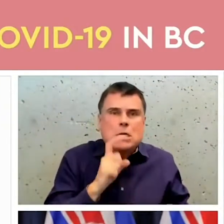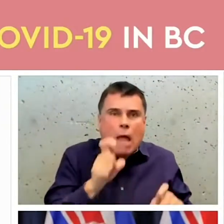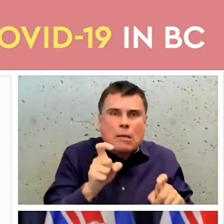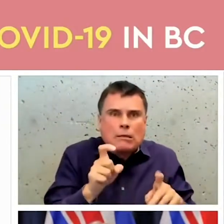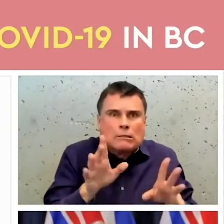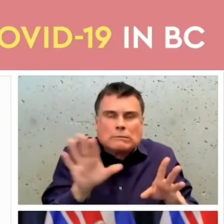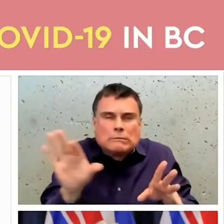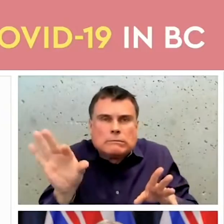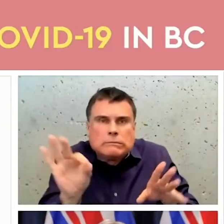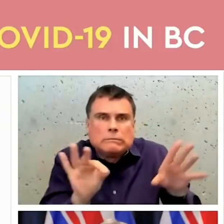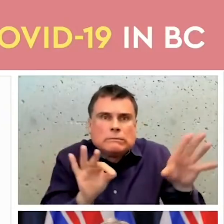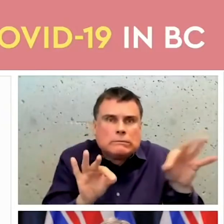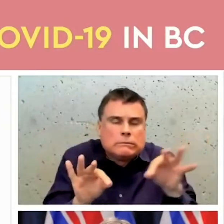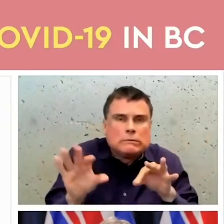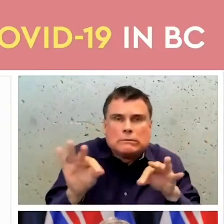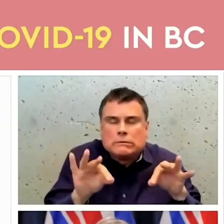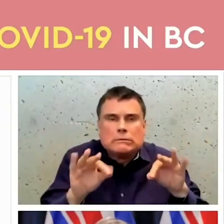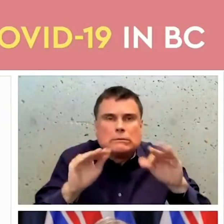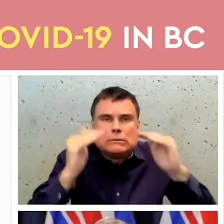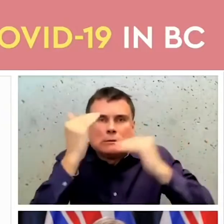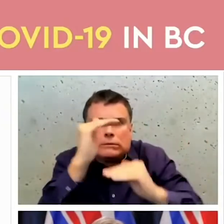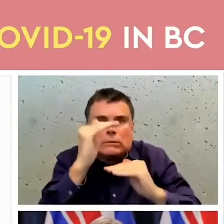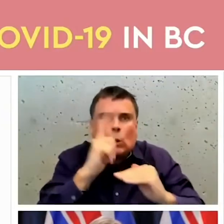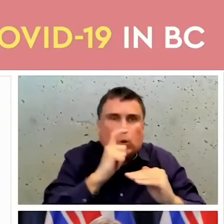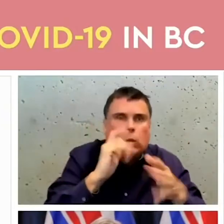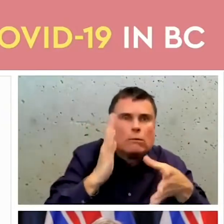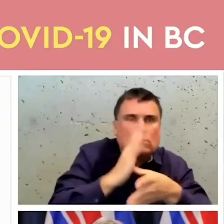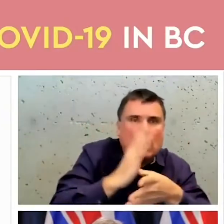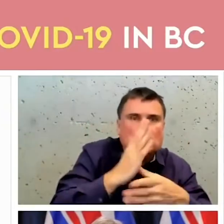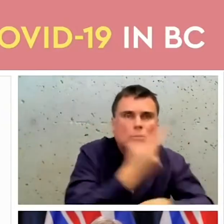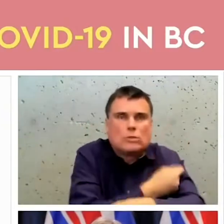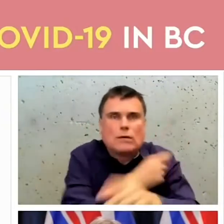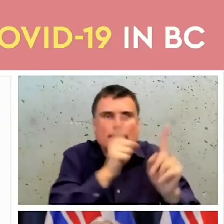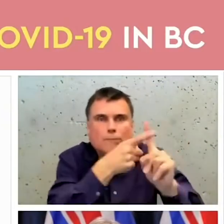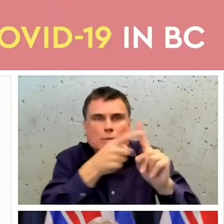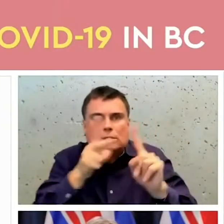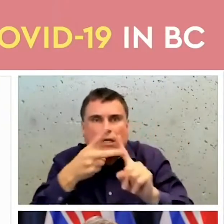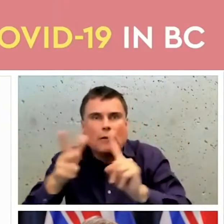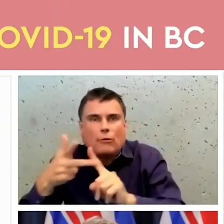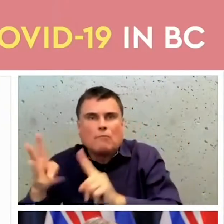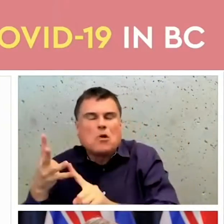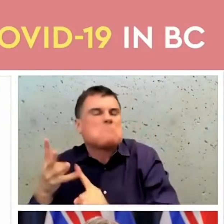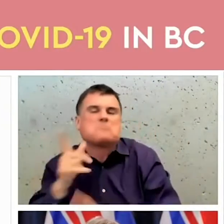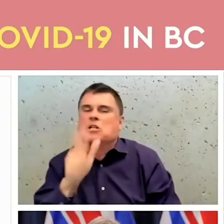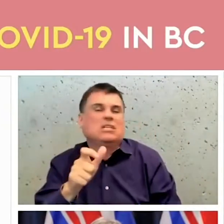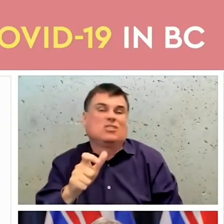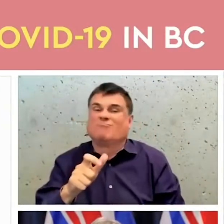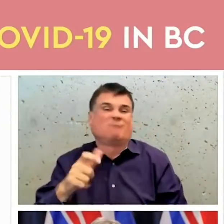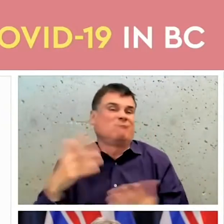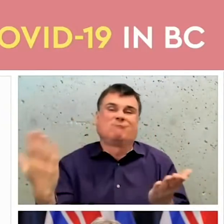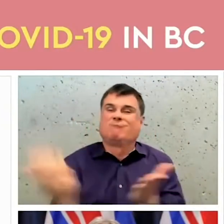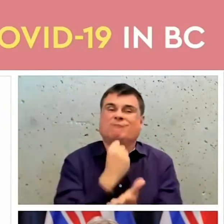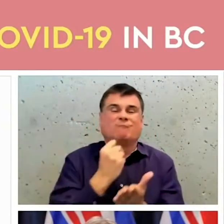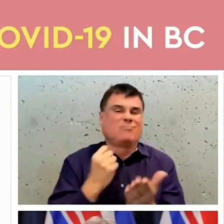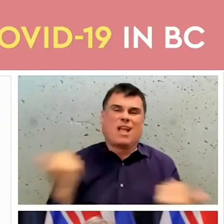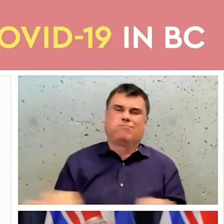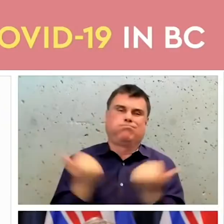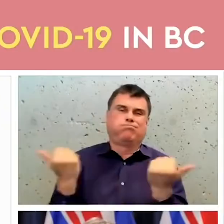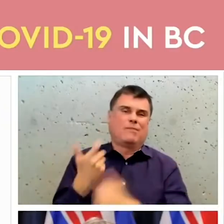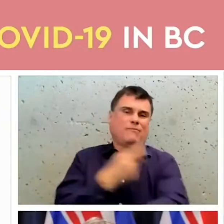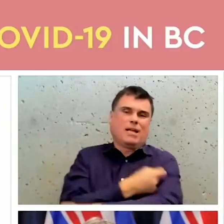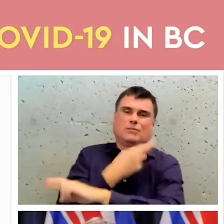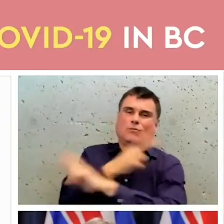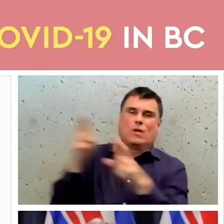of the other. So we're very happy. We're going to open up this campaign. We have a lot of registrations happening already on the